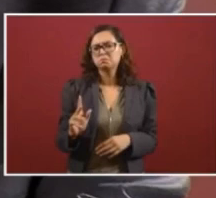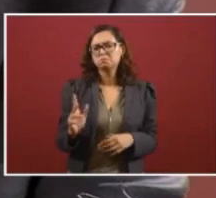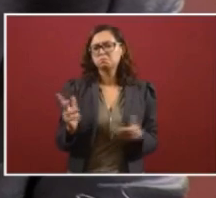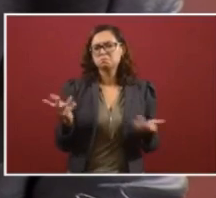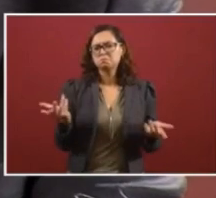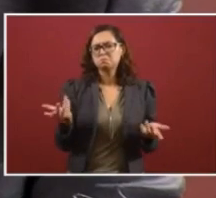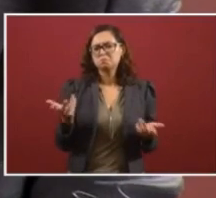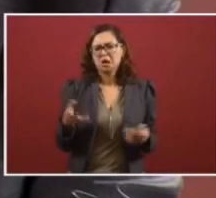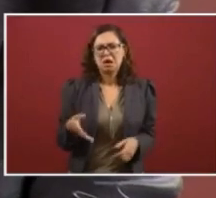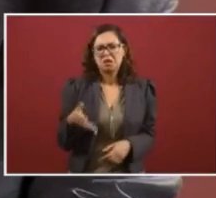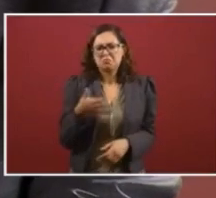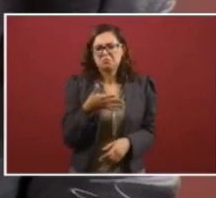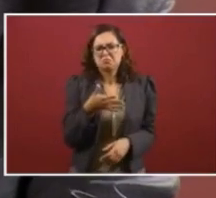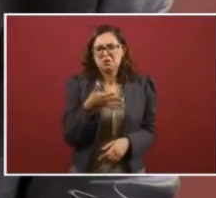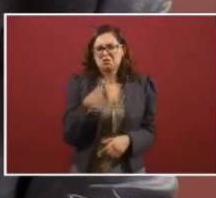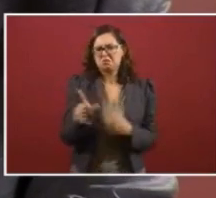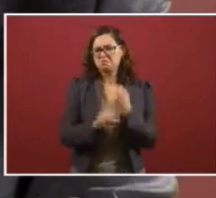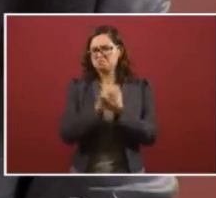But there is now,